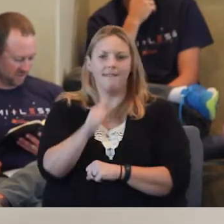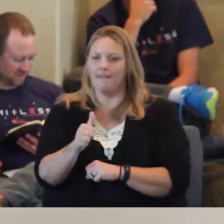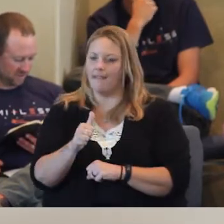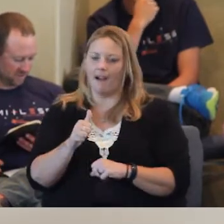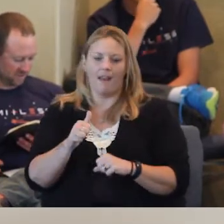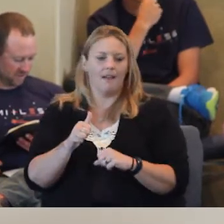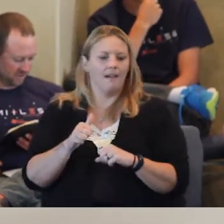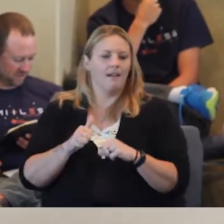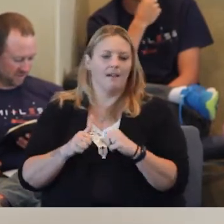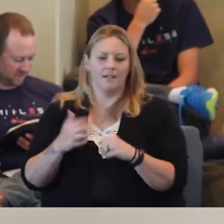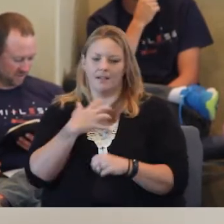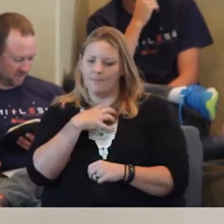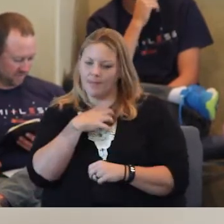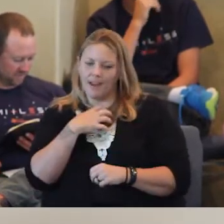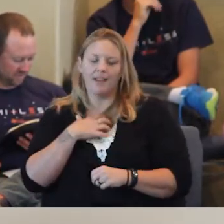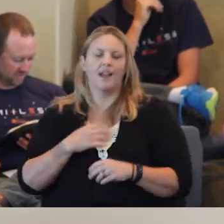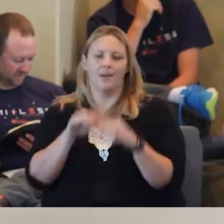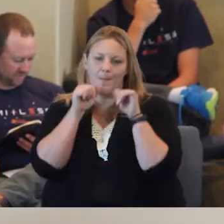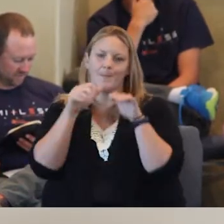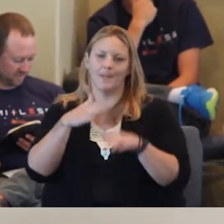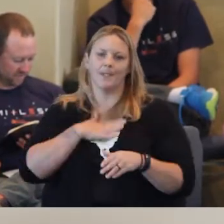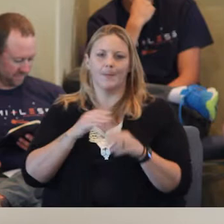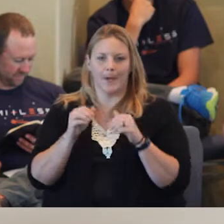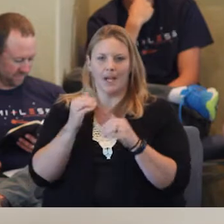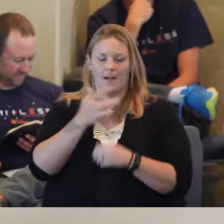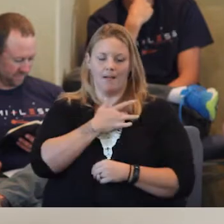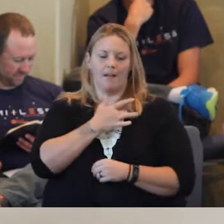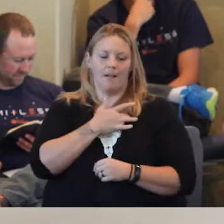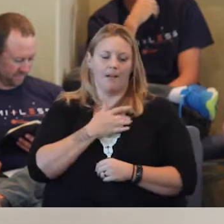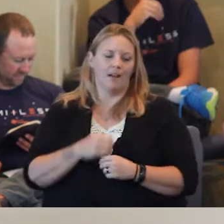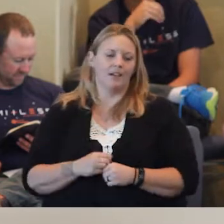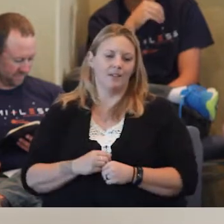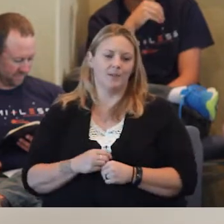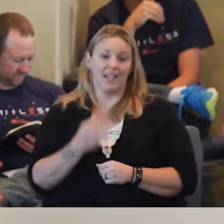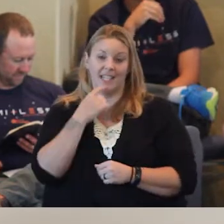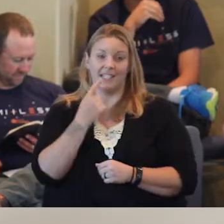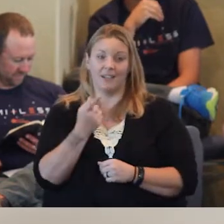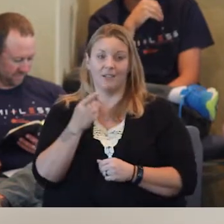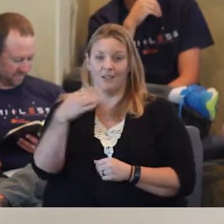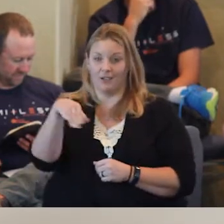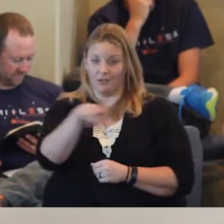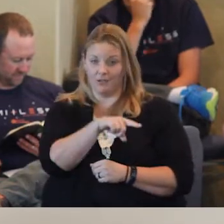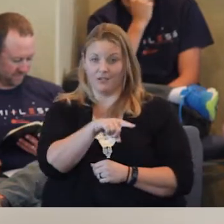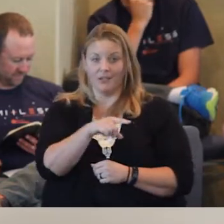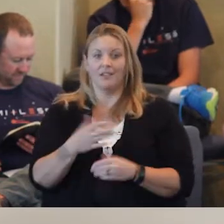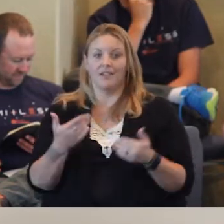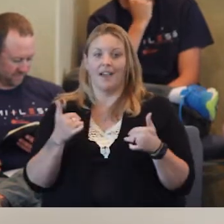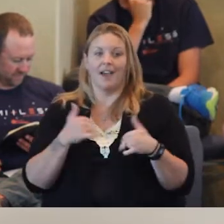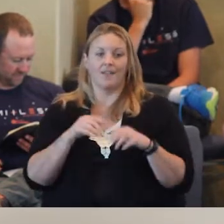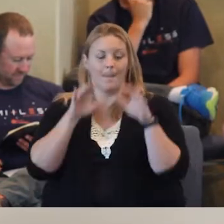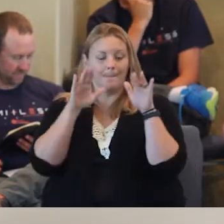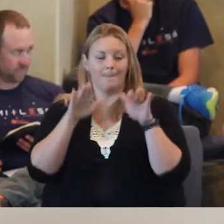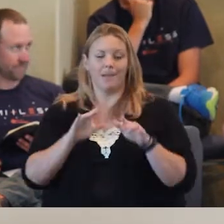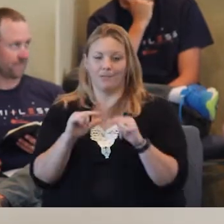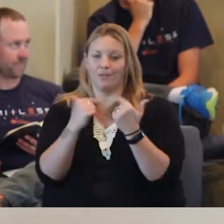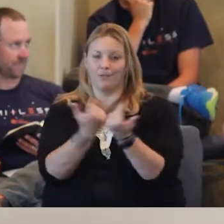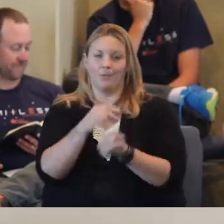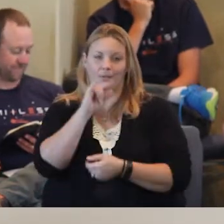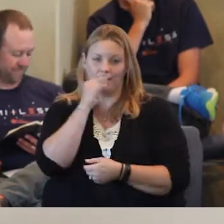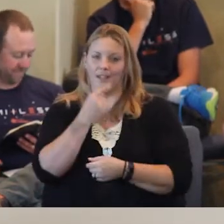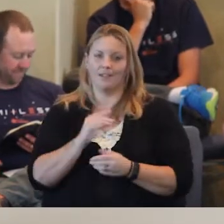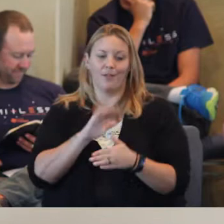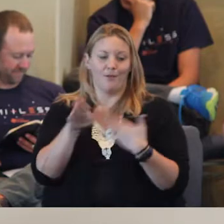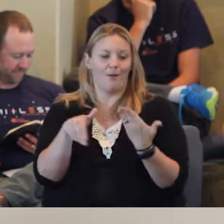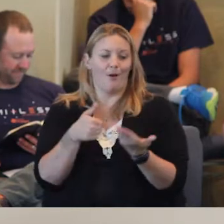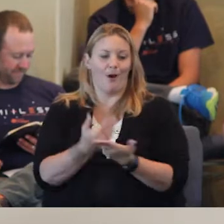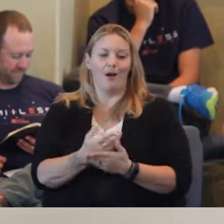complaining, it just blessed my heart. And I just want to tell you guys have an amazing, amazing group of kids. And they are